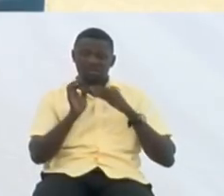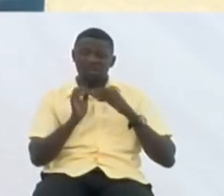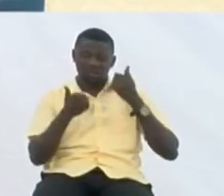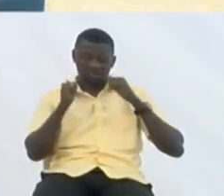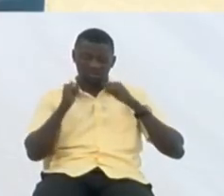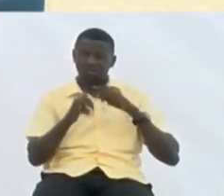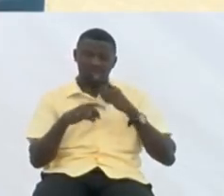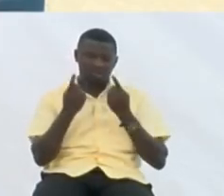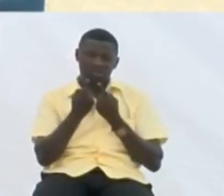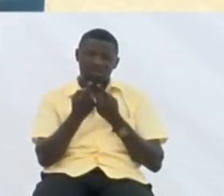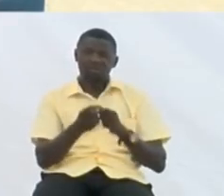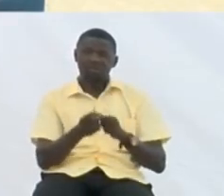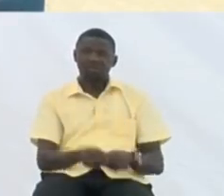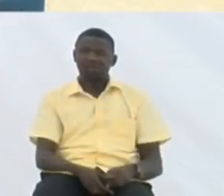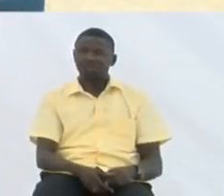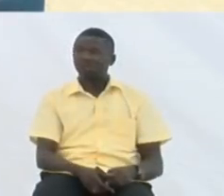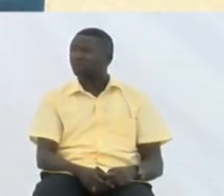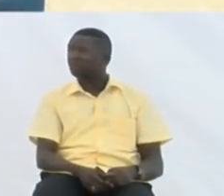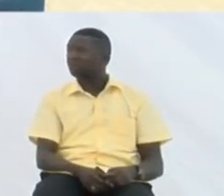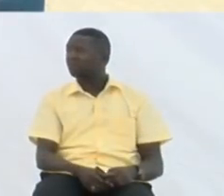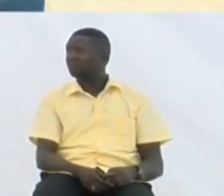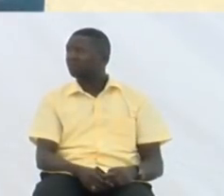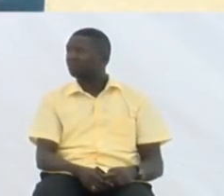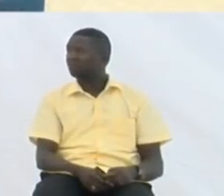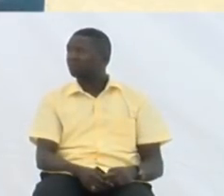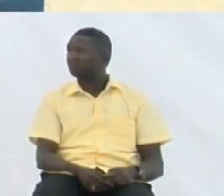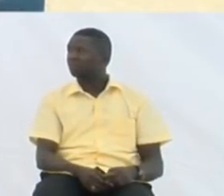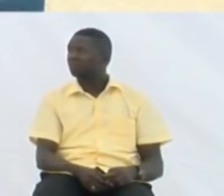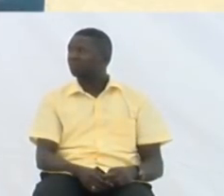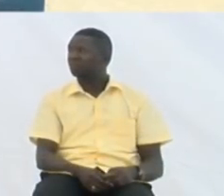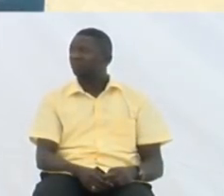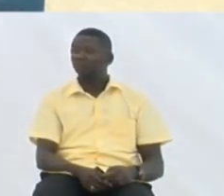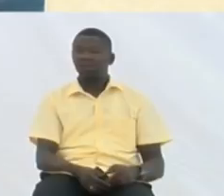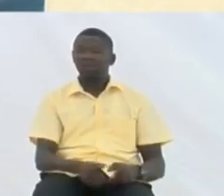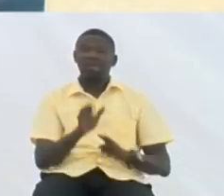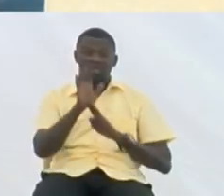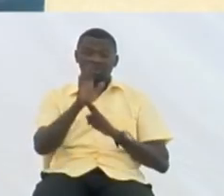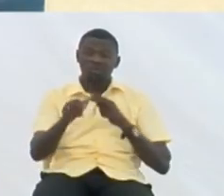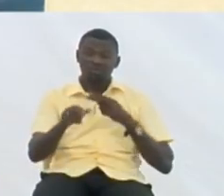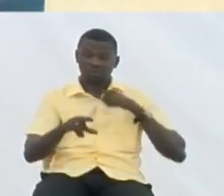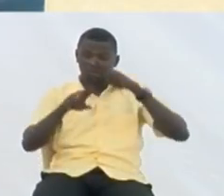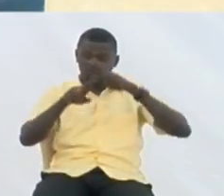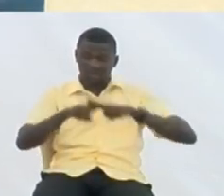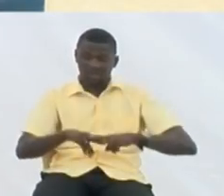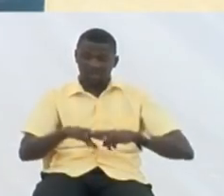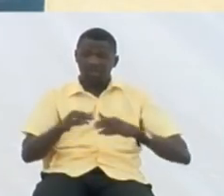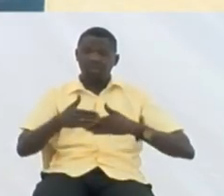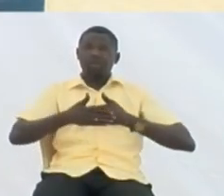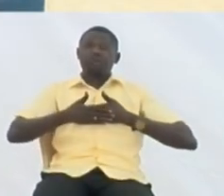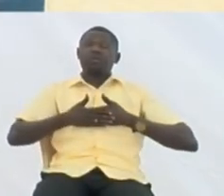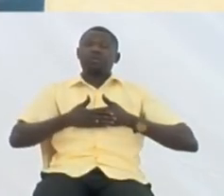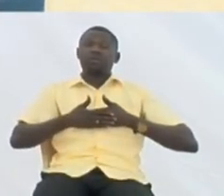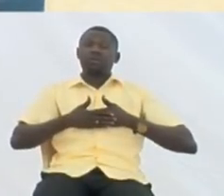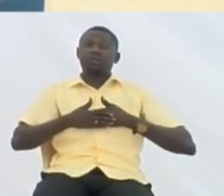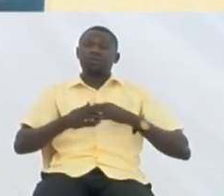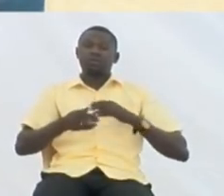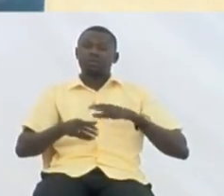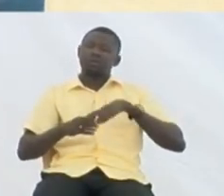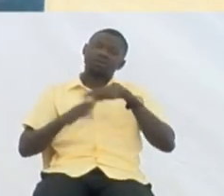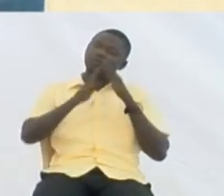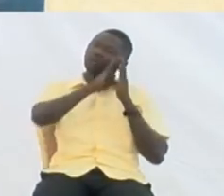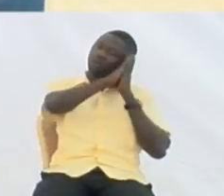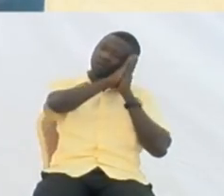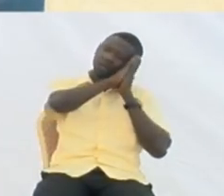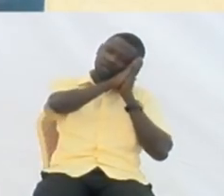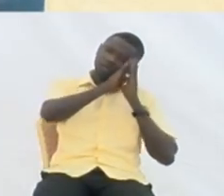system. Niman siye sembe kalela tailokan. If you are not seated and leaning backwards, you will have to